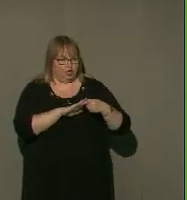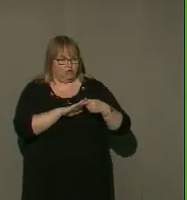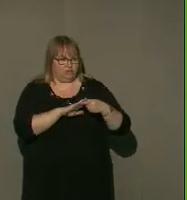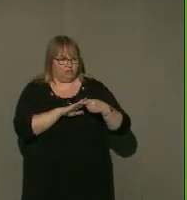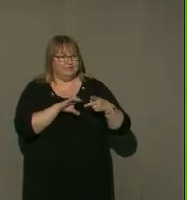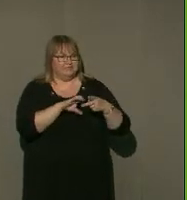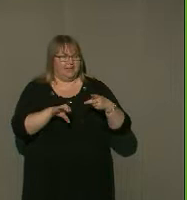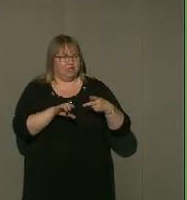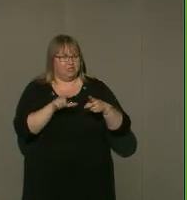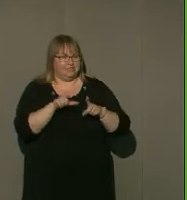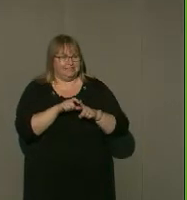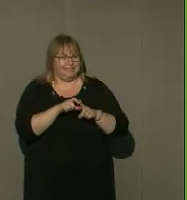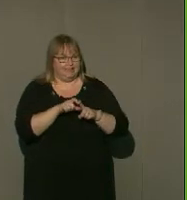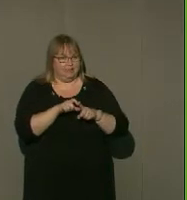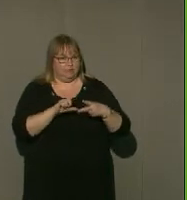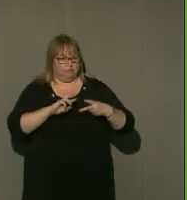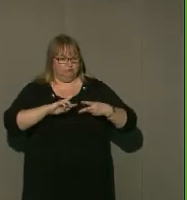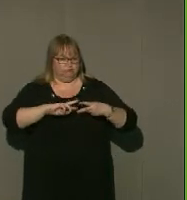D.